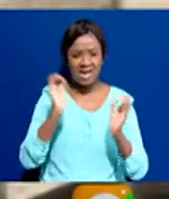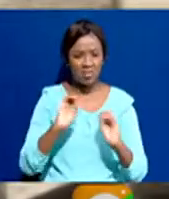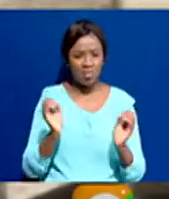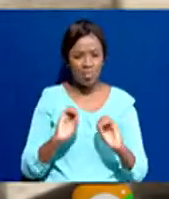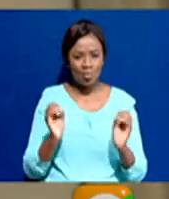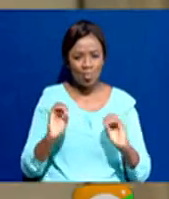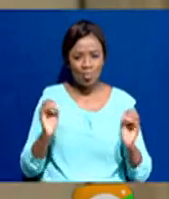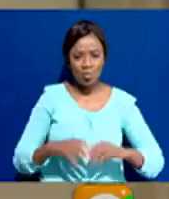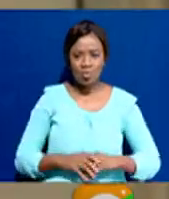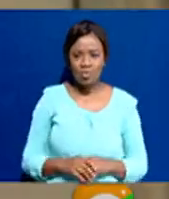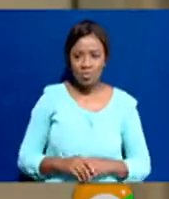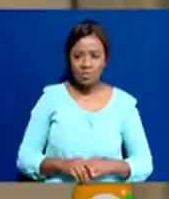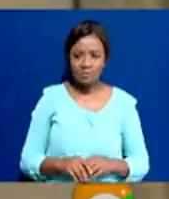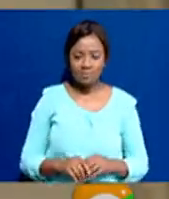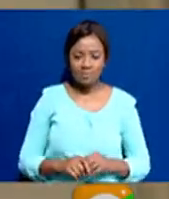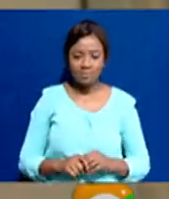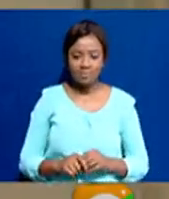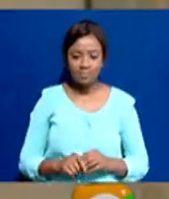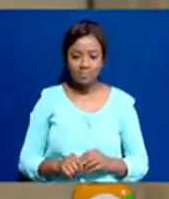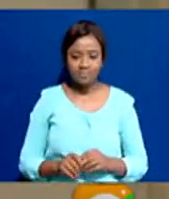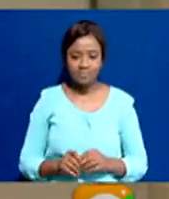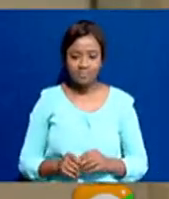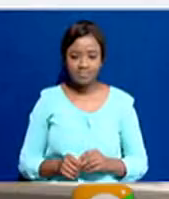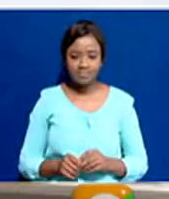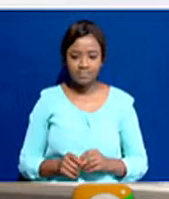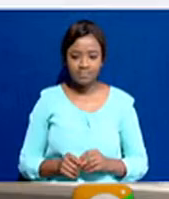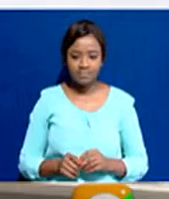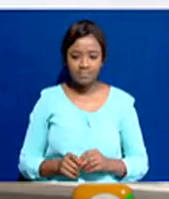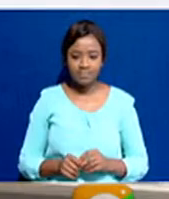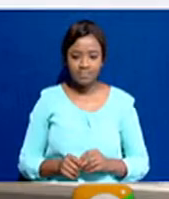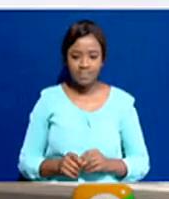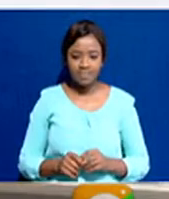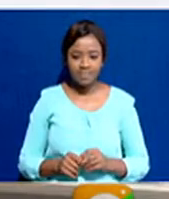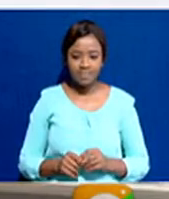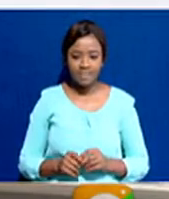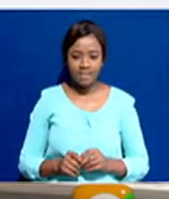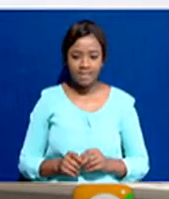registered offshore. Safin Achieng Omar, Citizen TV.